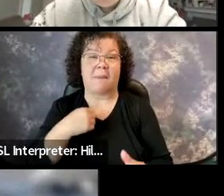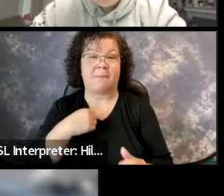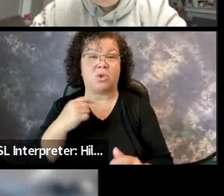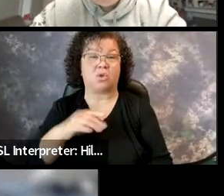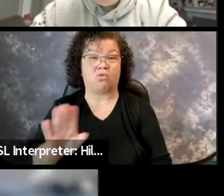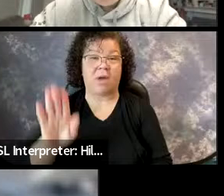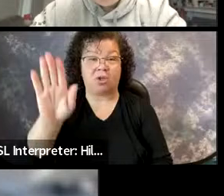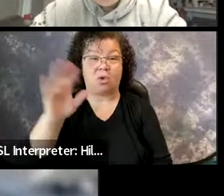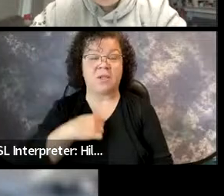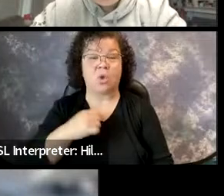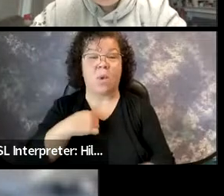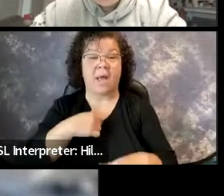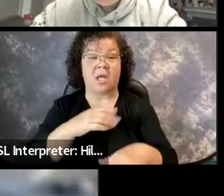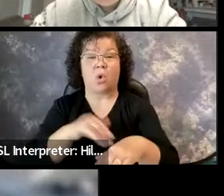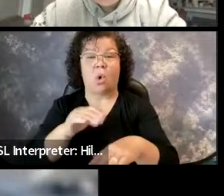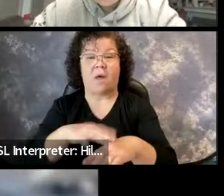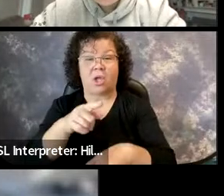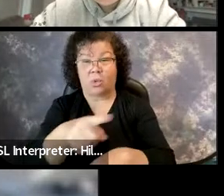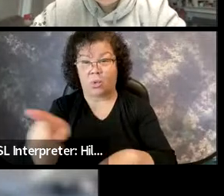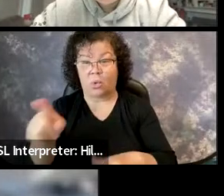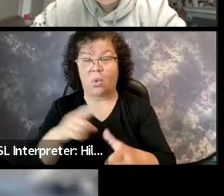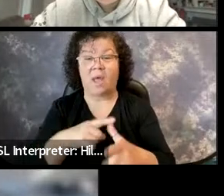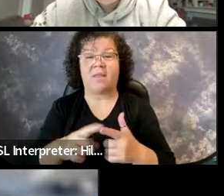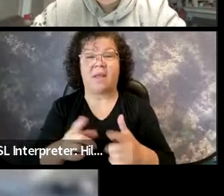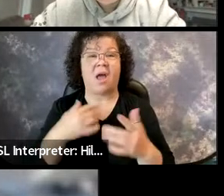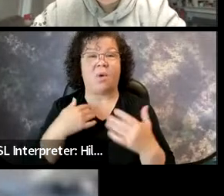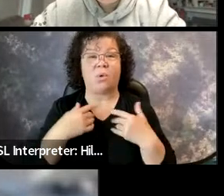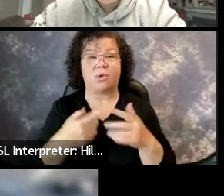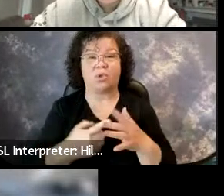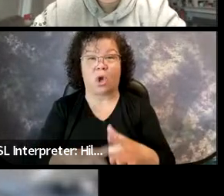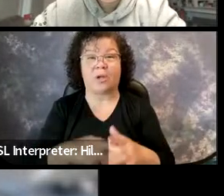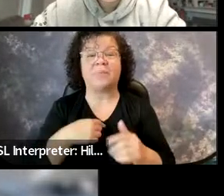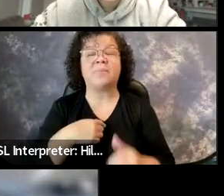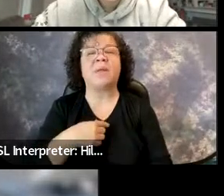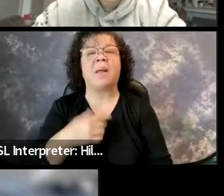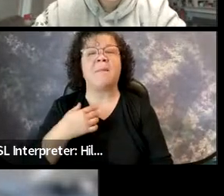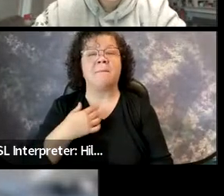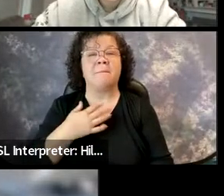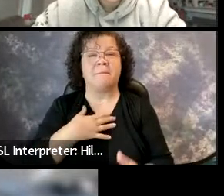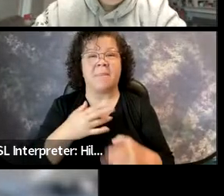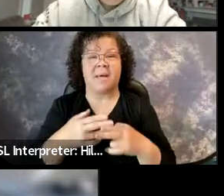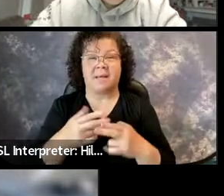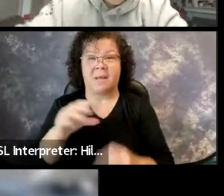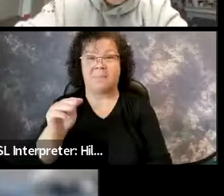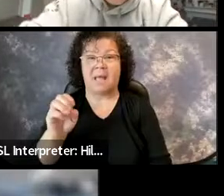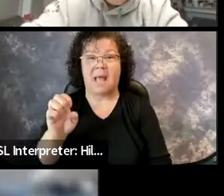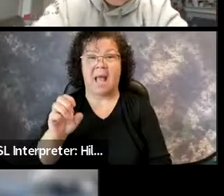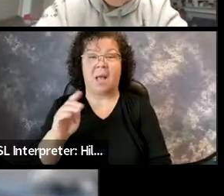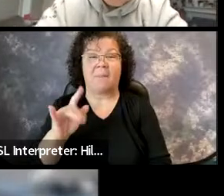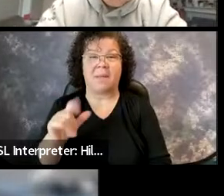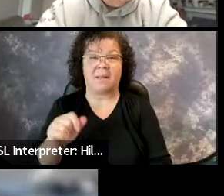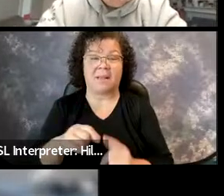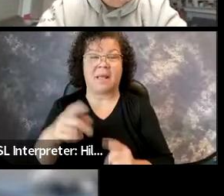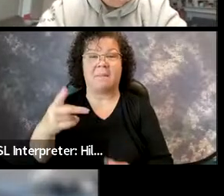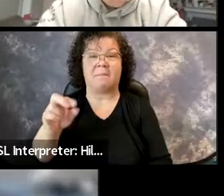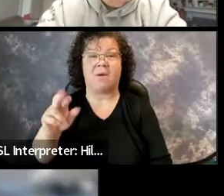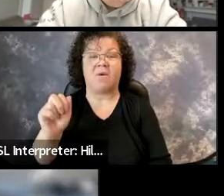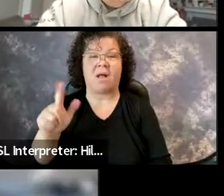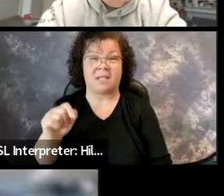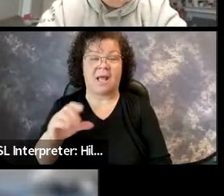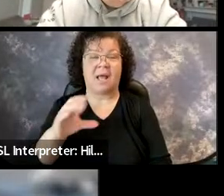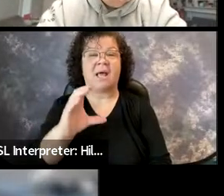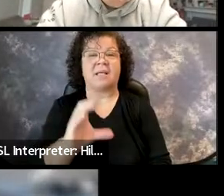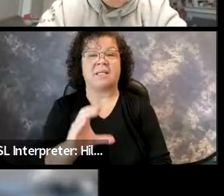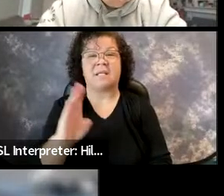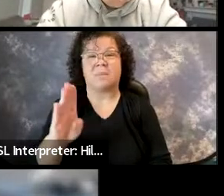little easier to call on everybody, and then I'll get us started in the meantime. So I'm Emily Thomas Peralta. I am part of the